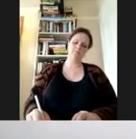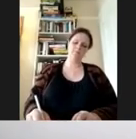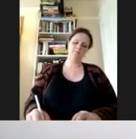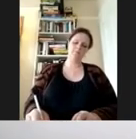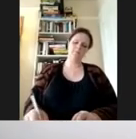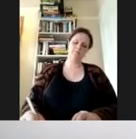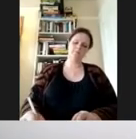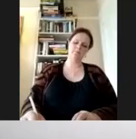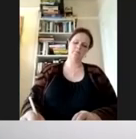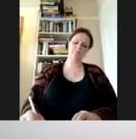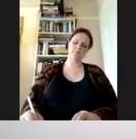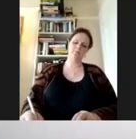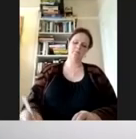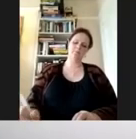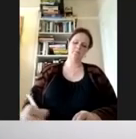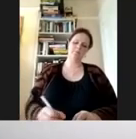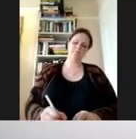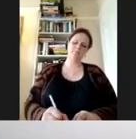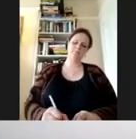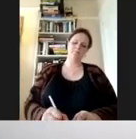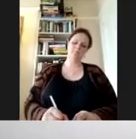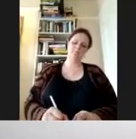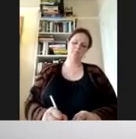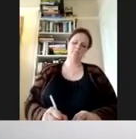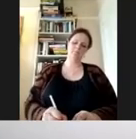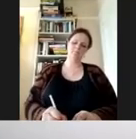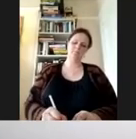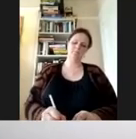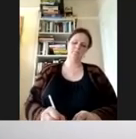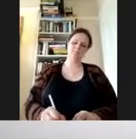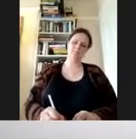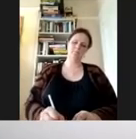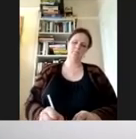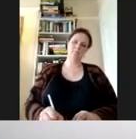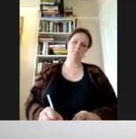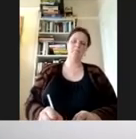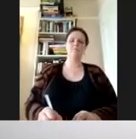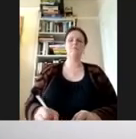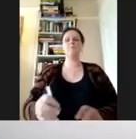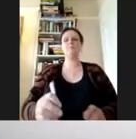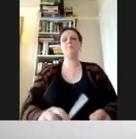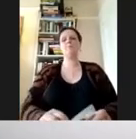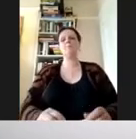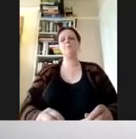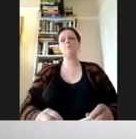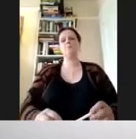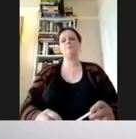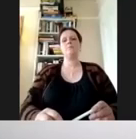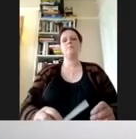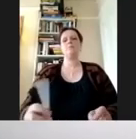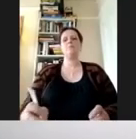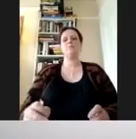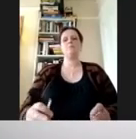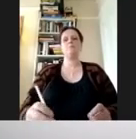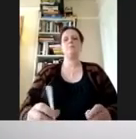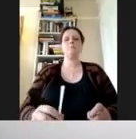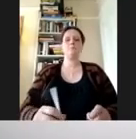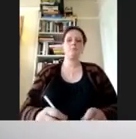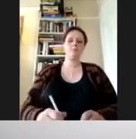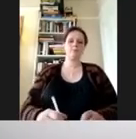encryption. There's been a lot of chat about this. The calls aren't fully encrypted, but they are